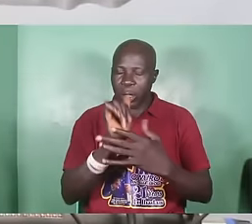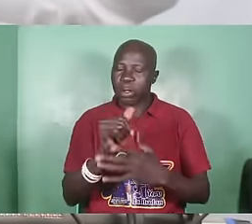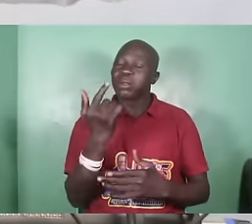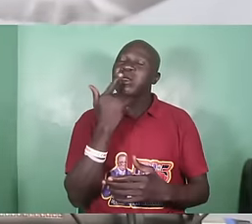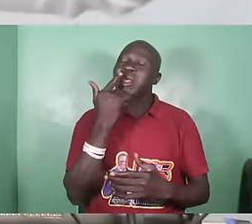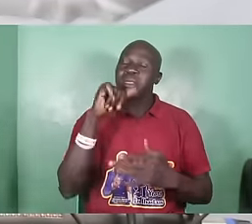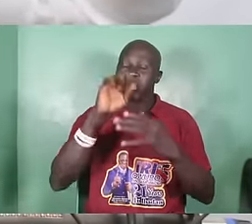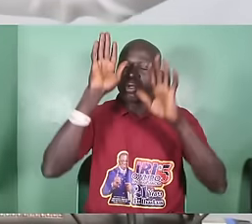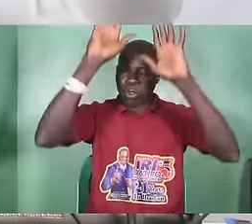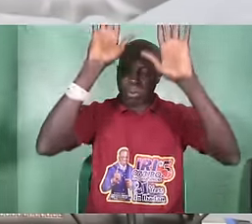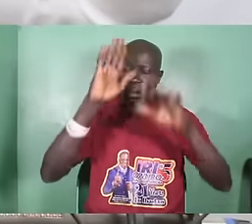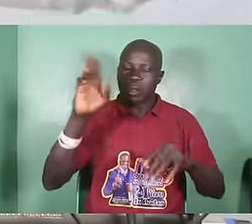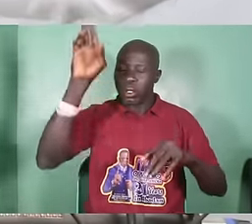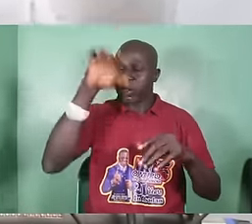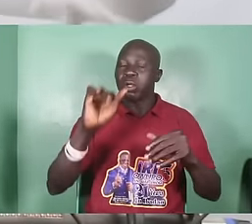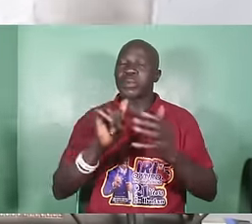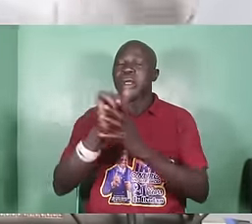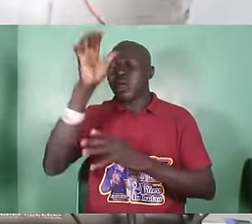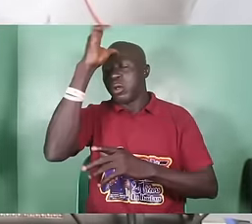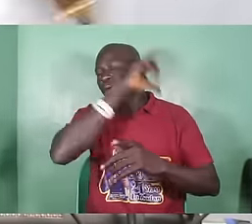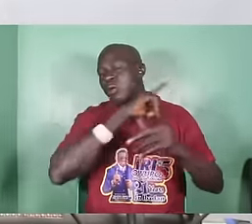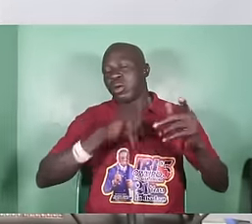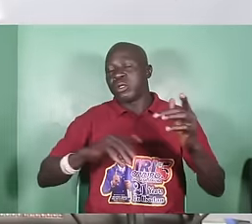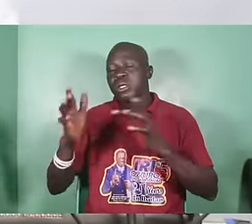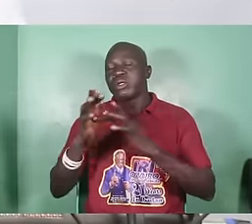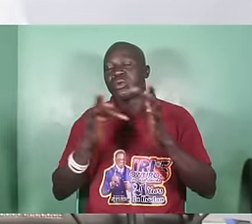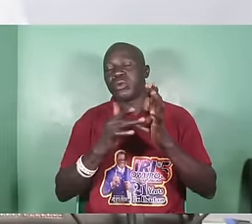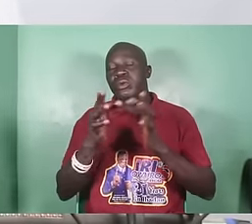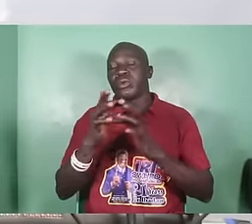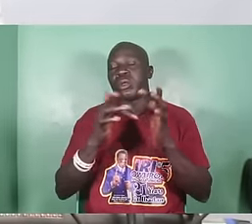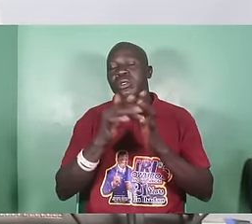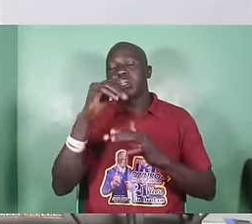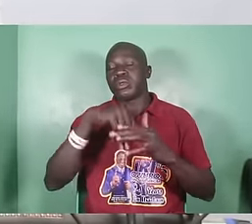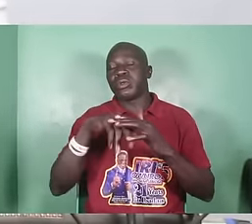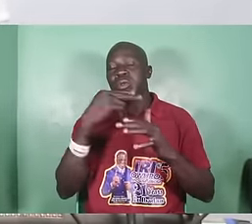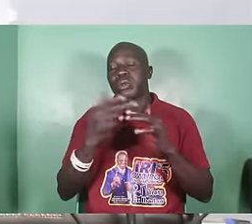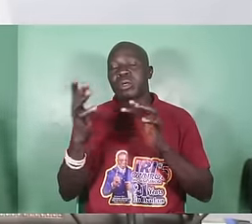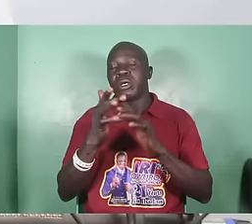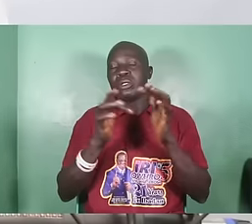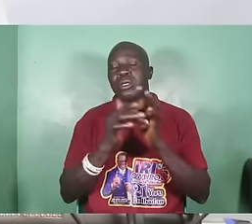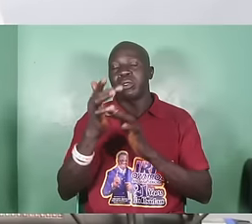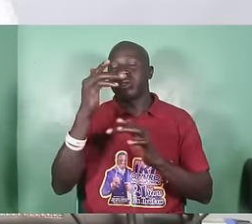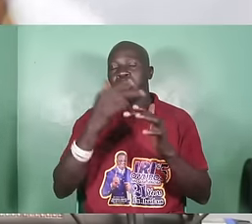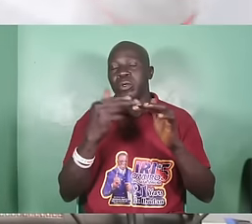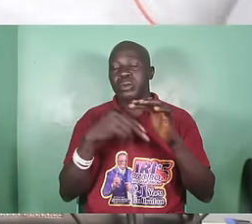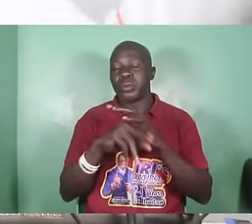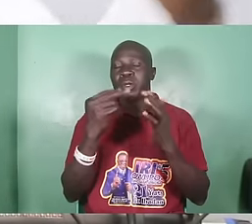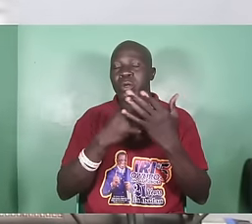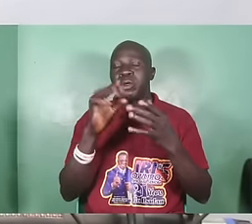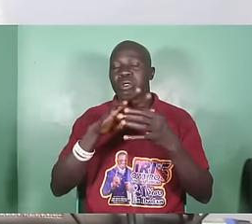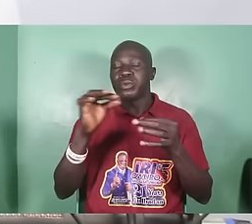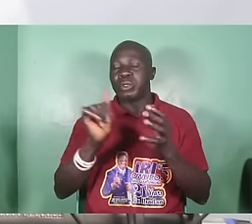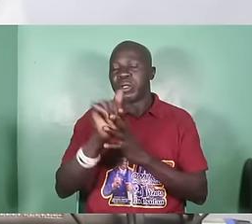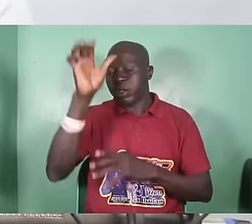your miracle owo iya nu re kan mi God touch me with your miracle oya gba owo Jesus oruka Jesus oruka Jesus let me